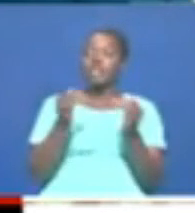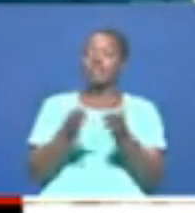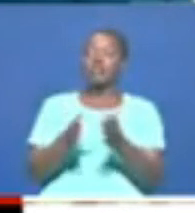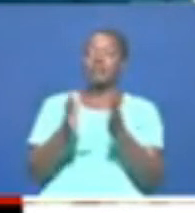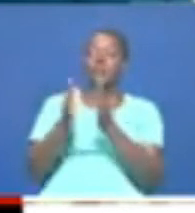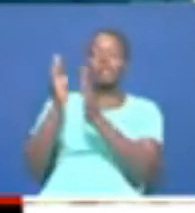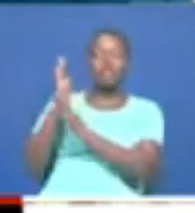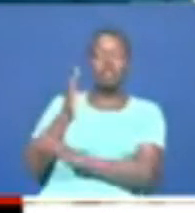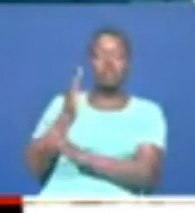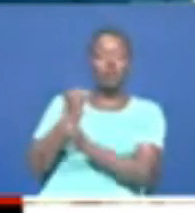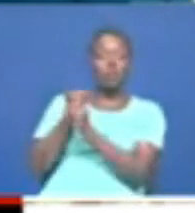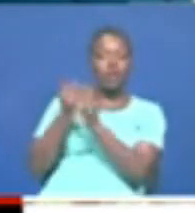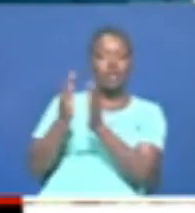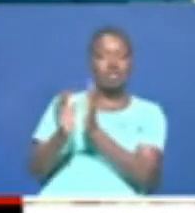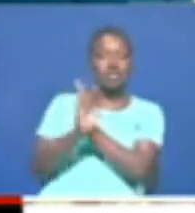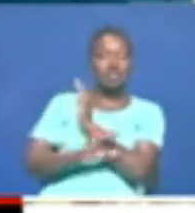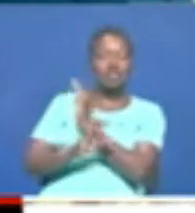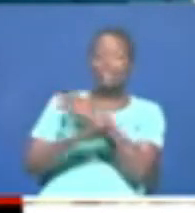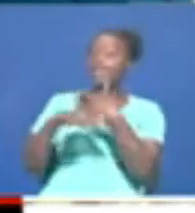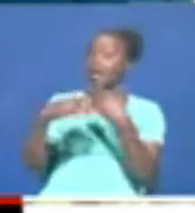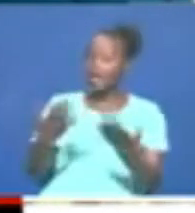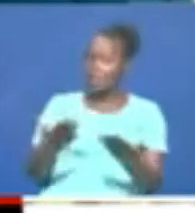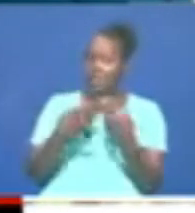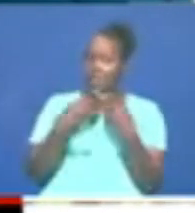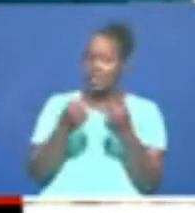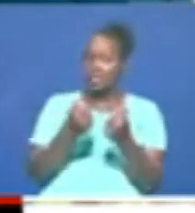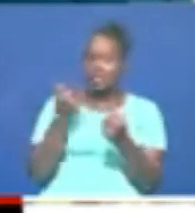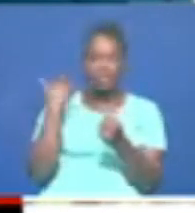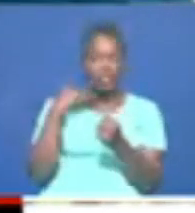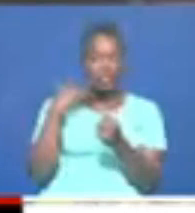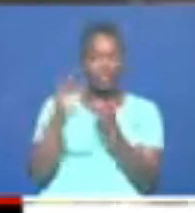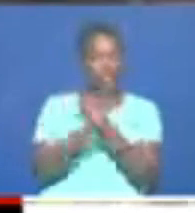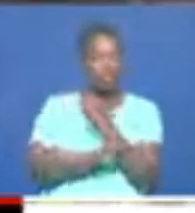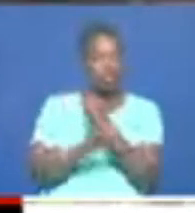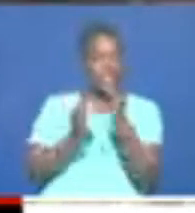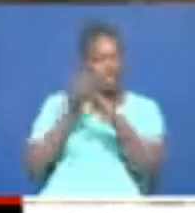security personnel in the country in how they will be handling crime in the country and